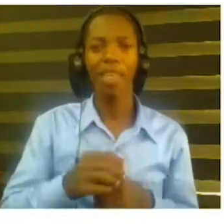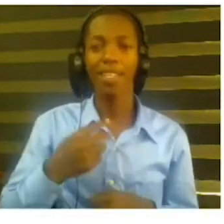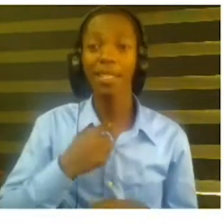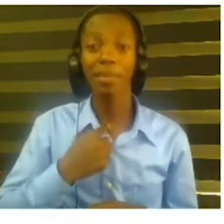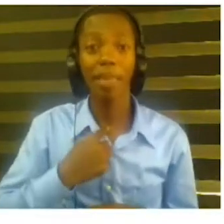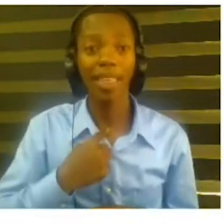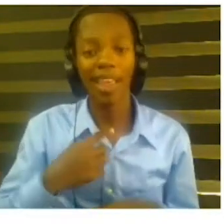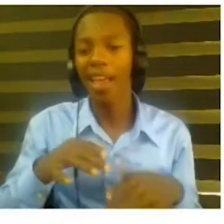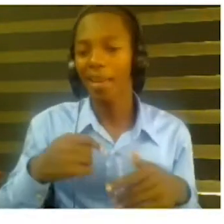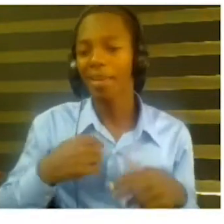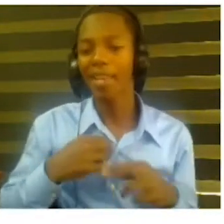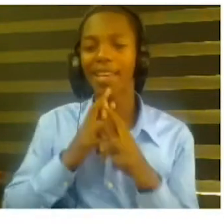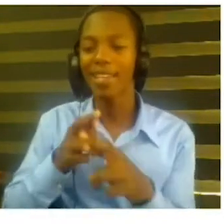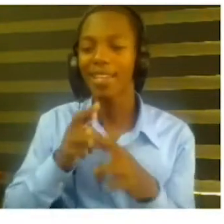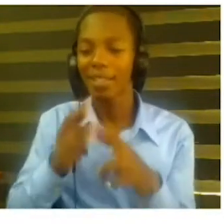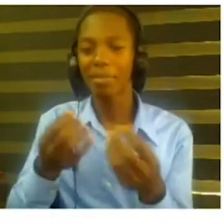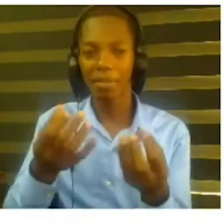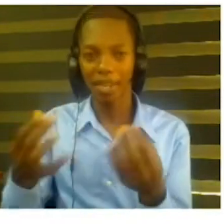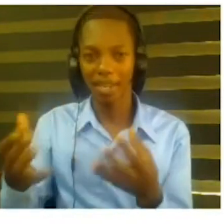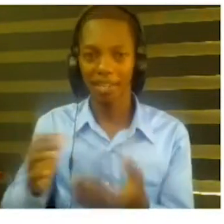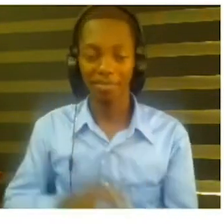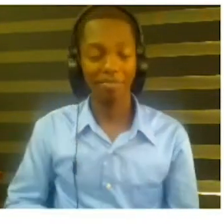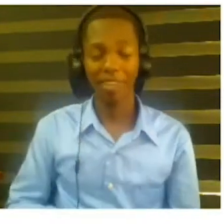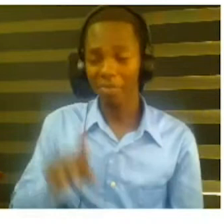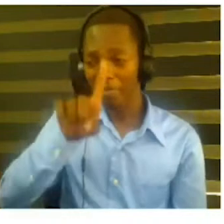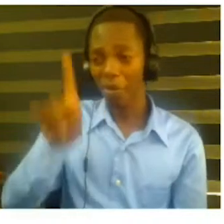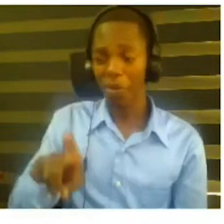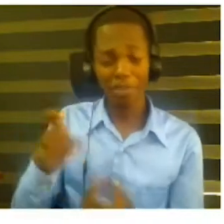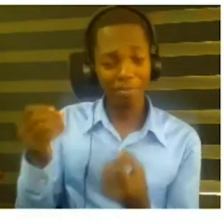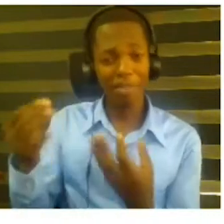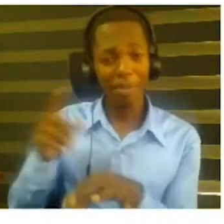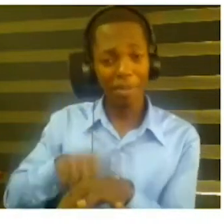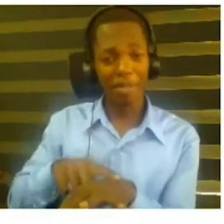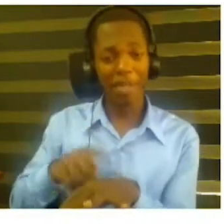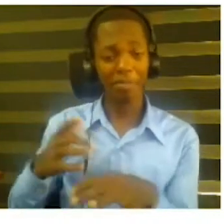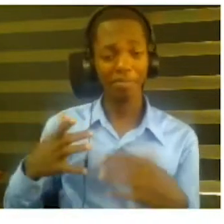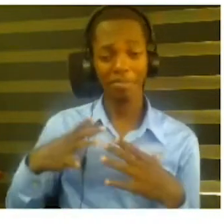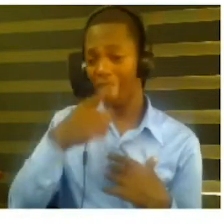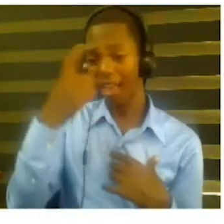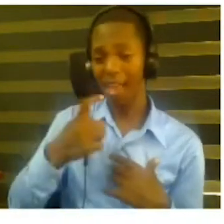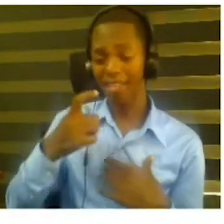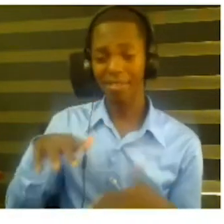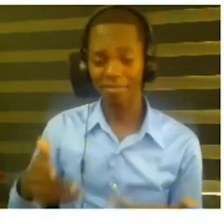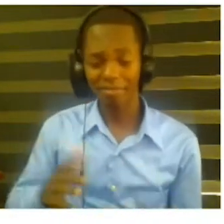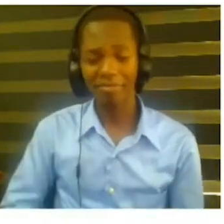One question people ask me all the time, how do you speak if you're deaf?